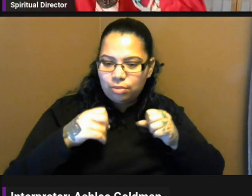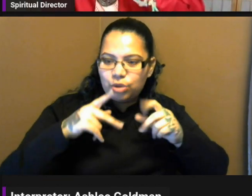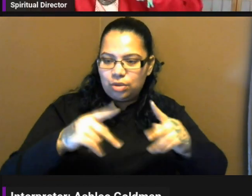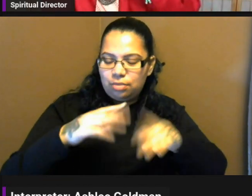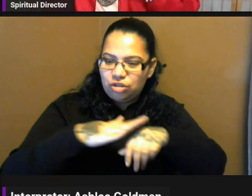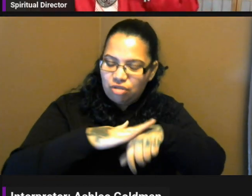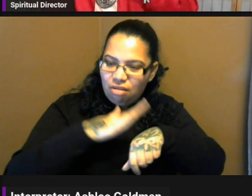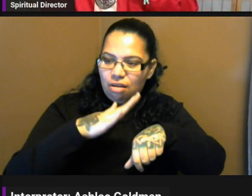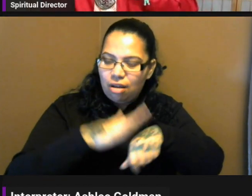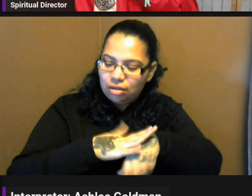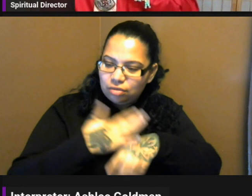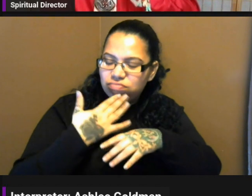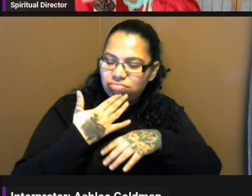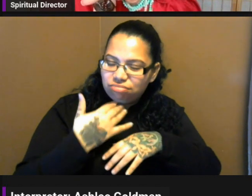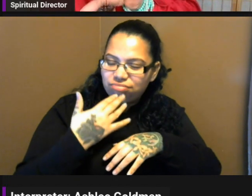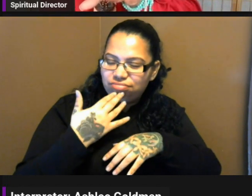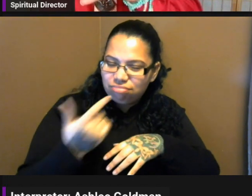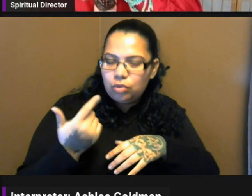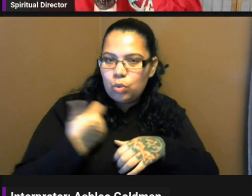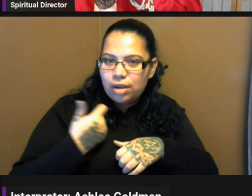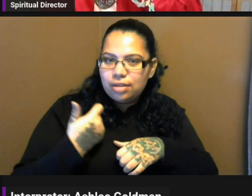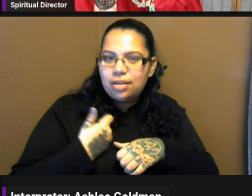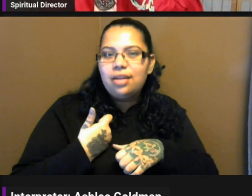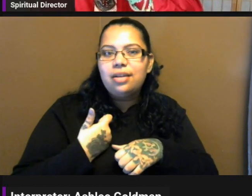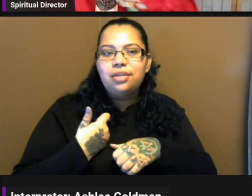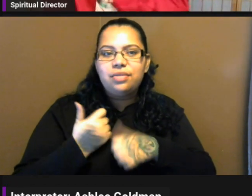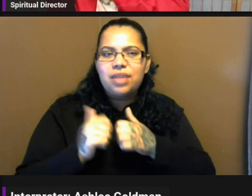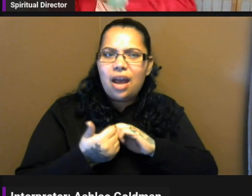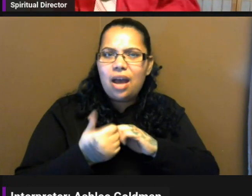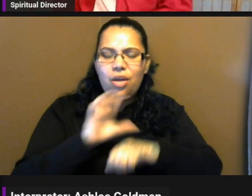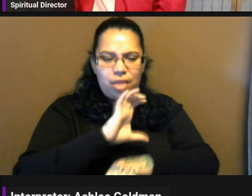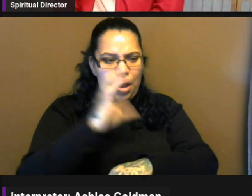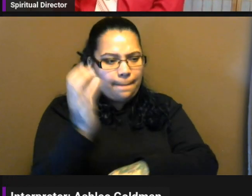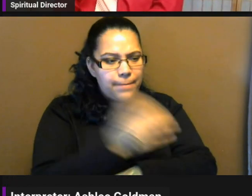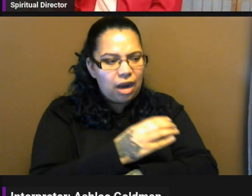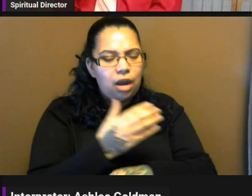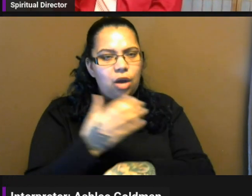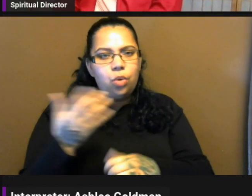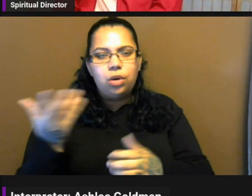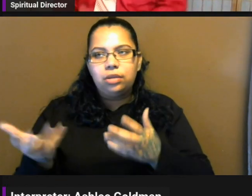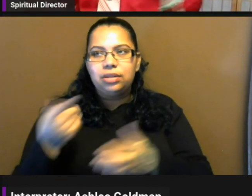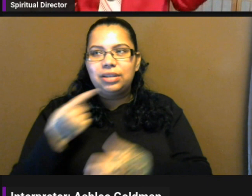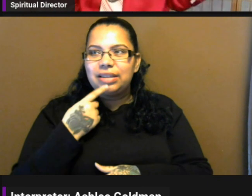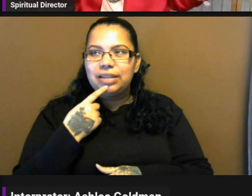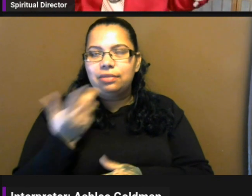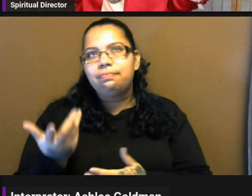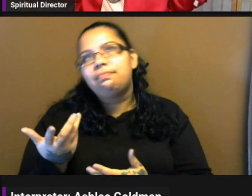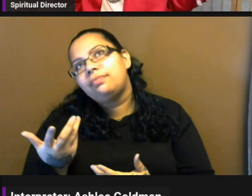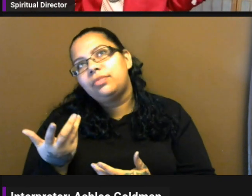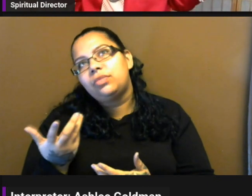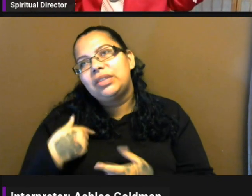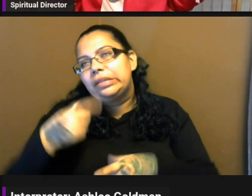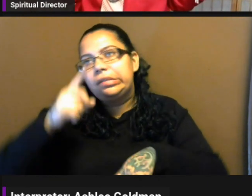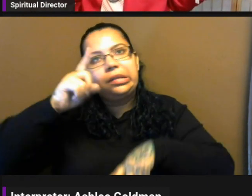with the power to not simply, well, since I